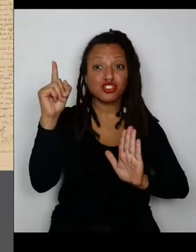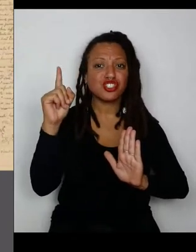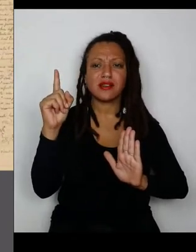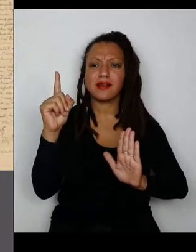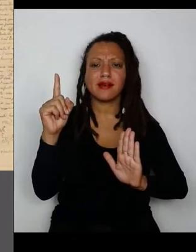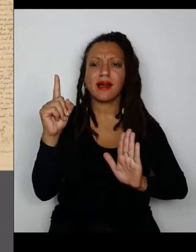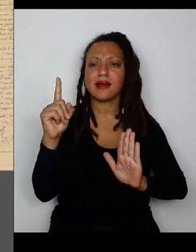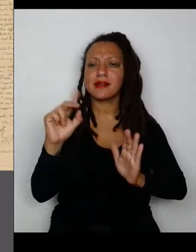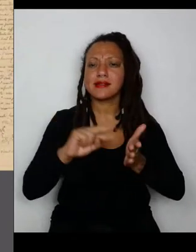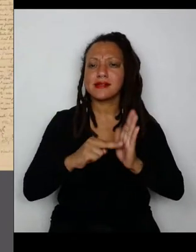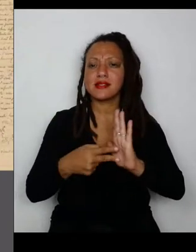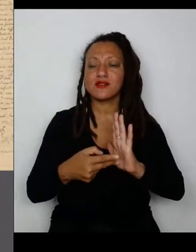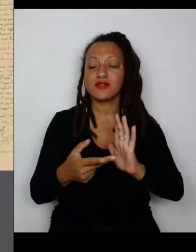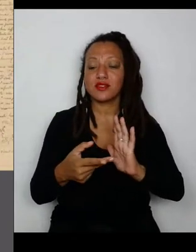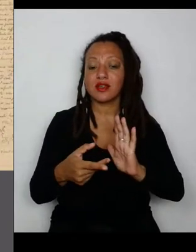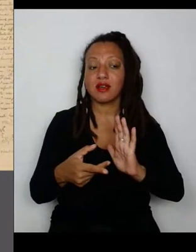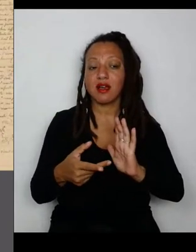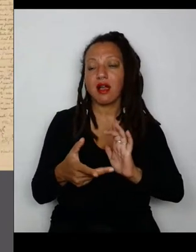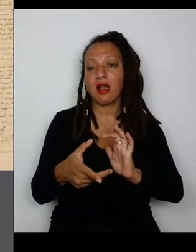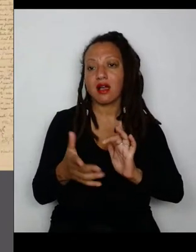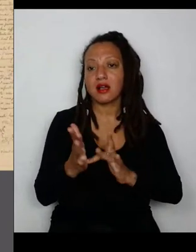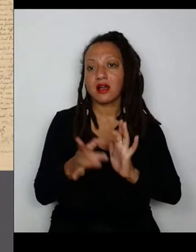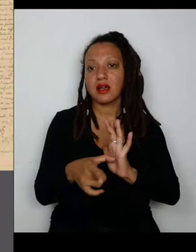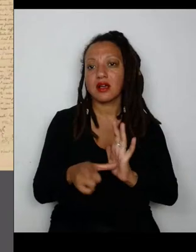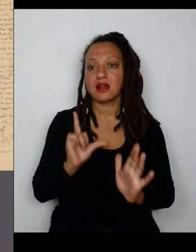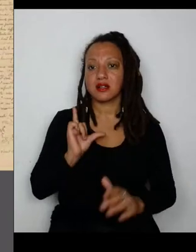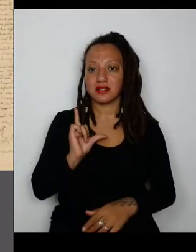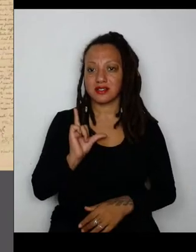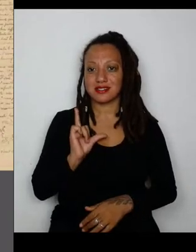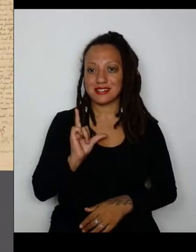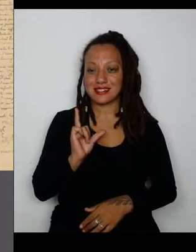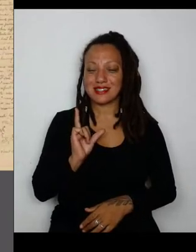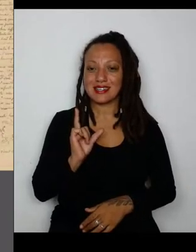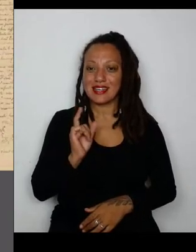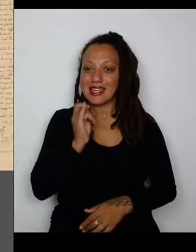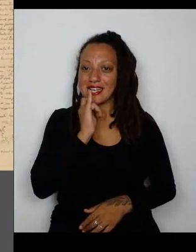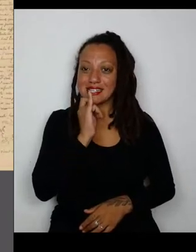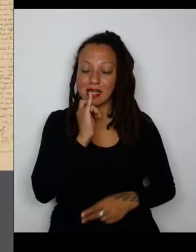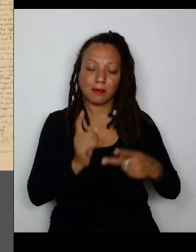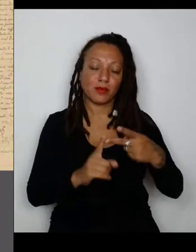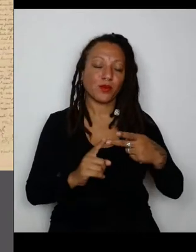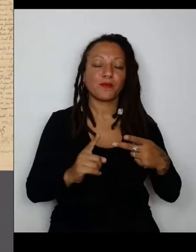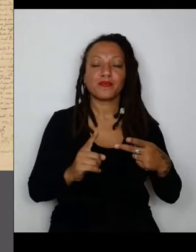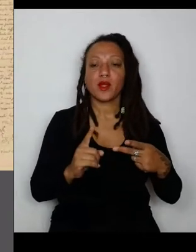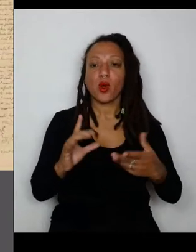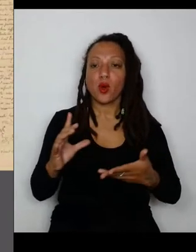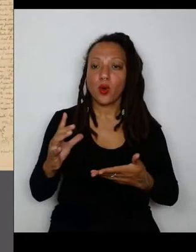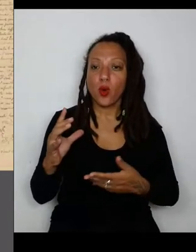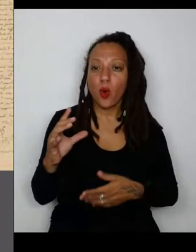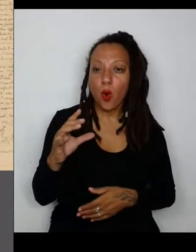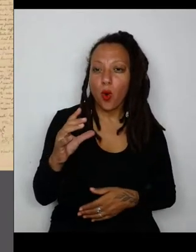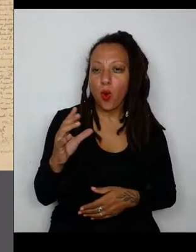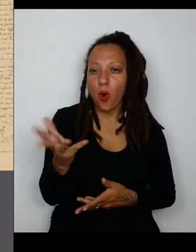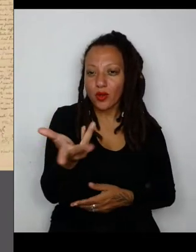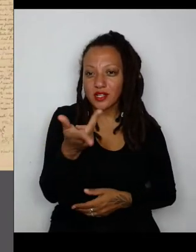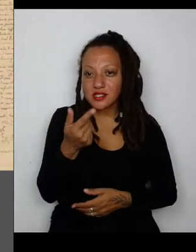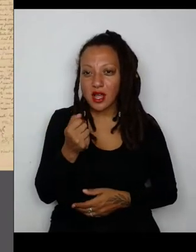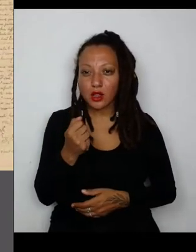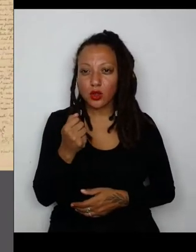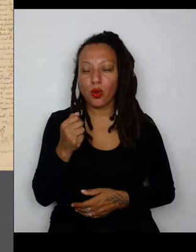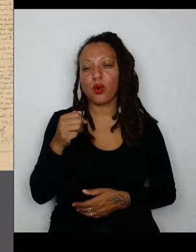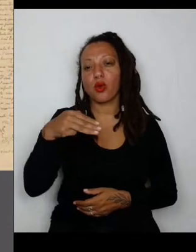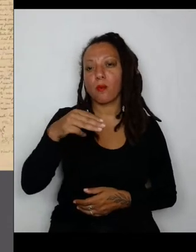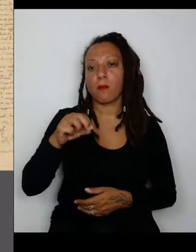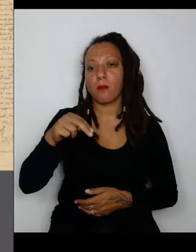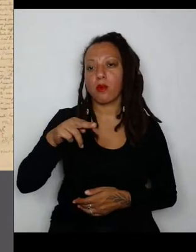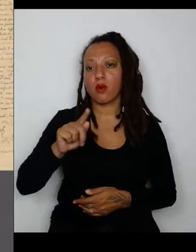14th century turco mongol conqueror he recycled and reframed his fake treaties describing it